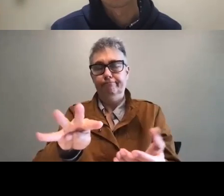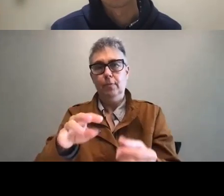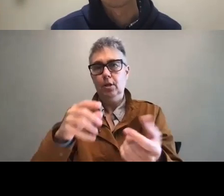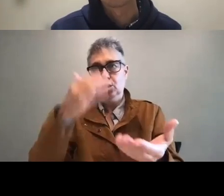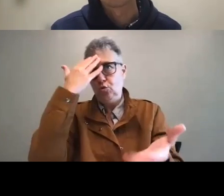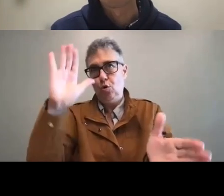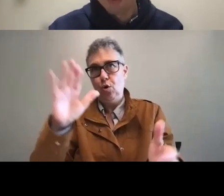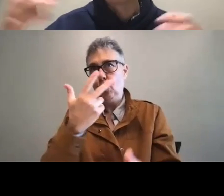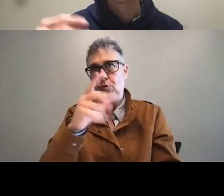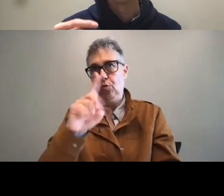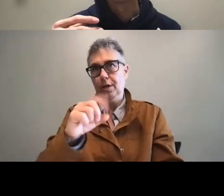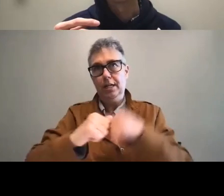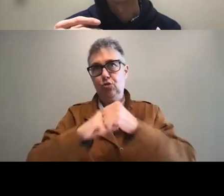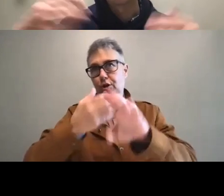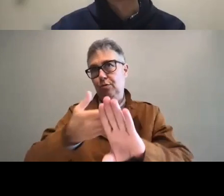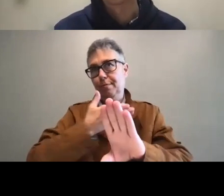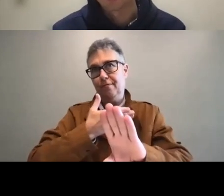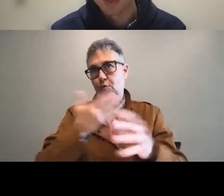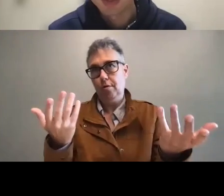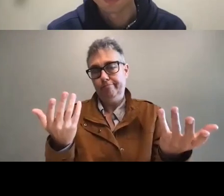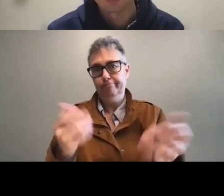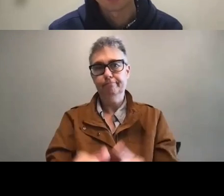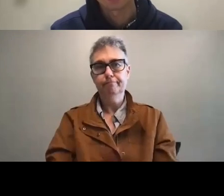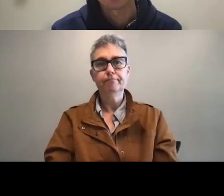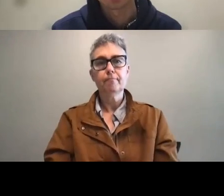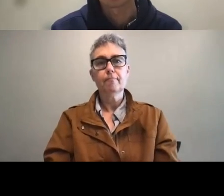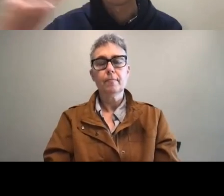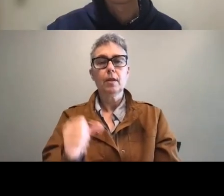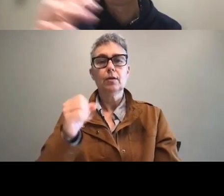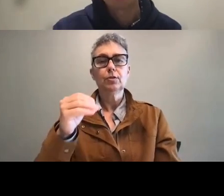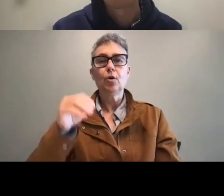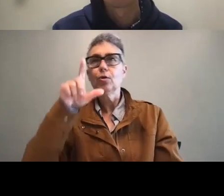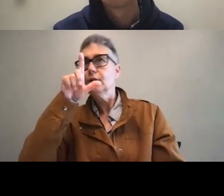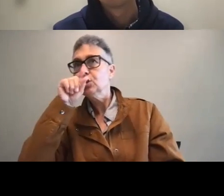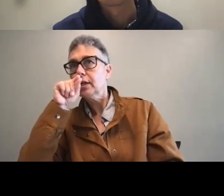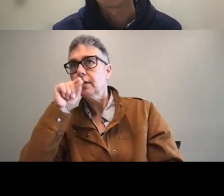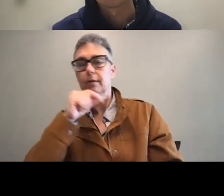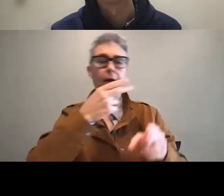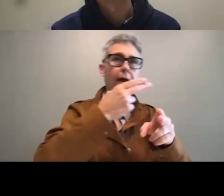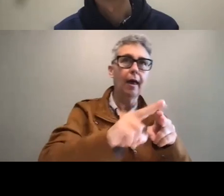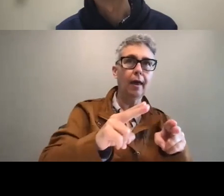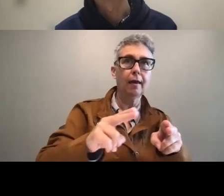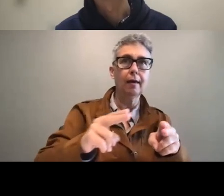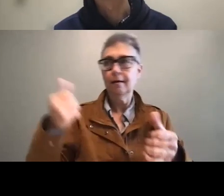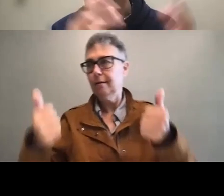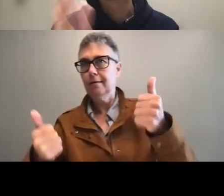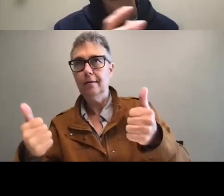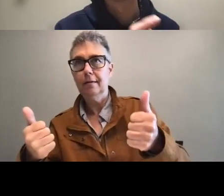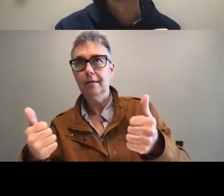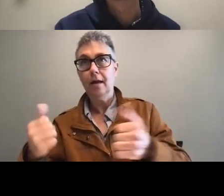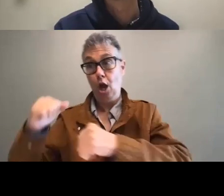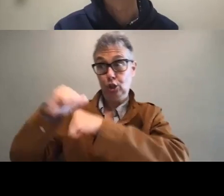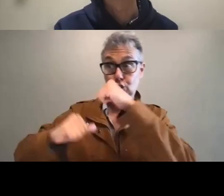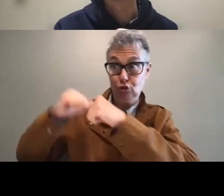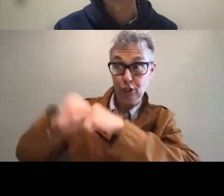structure before you start, right? So it's like a chicken and egg problem. You have the structure